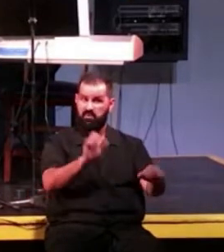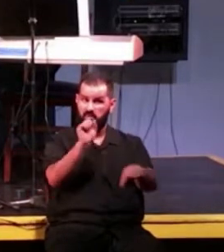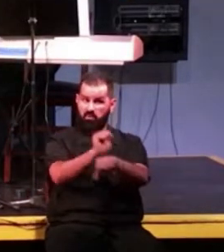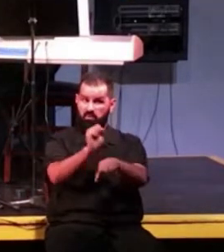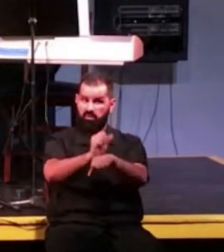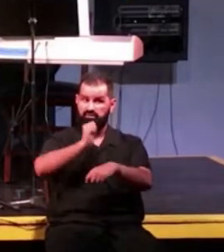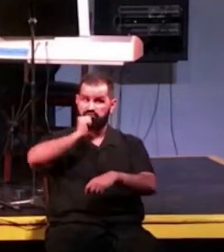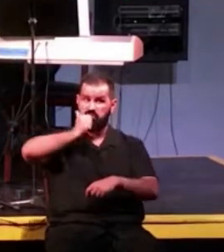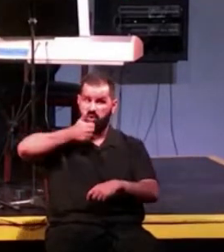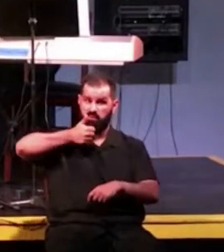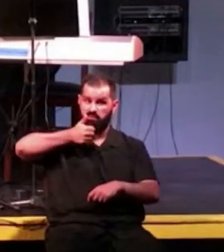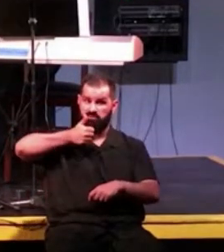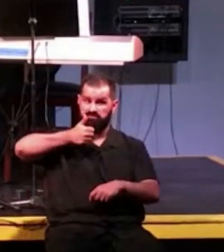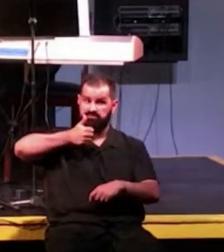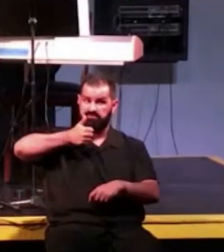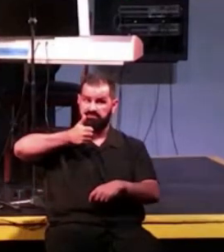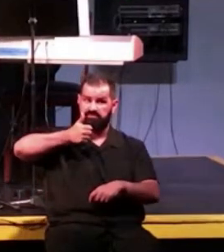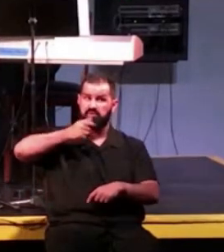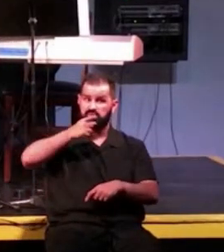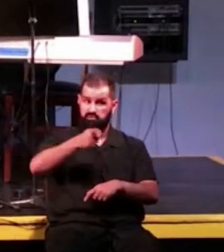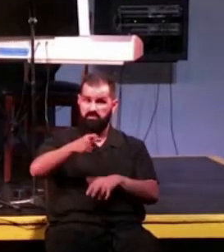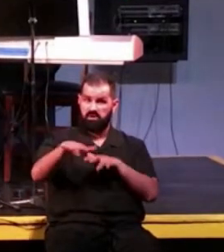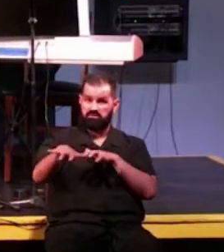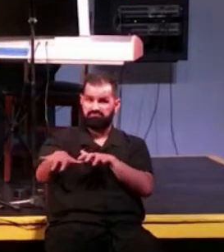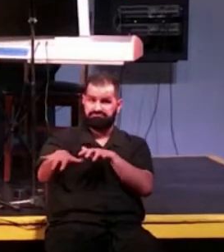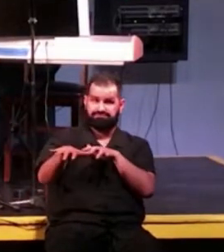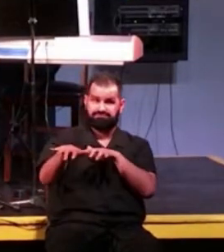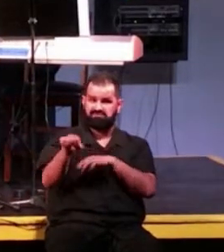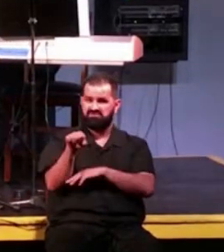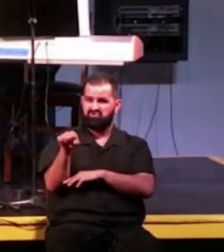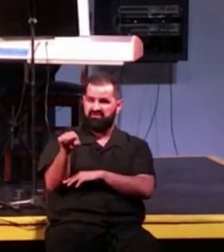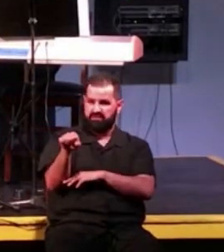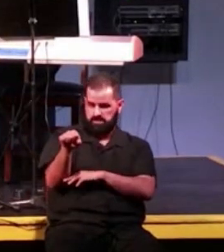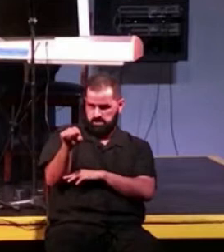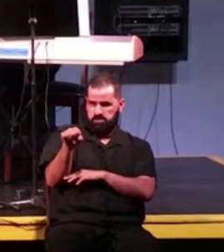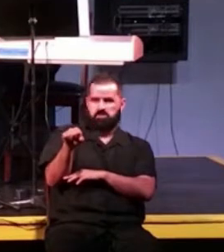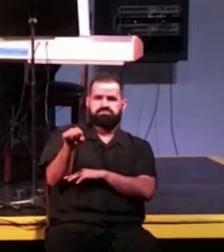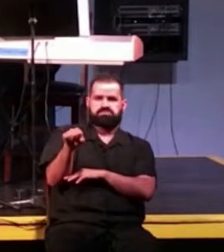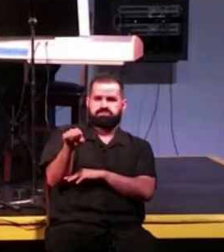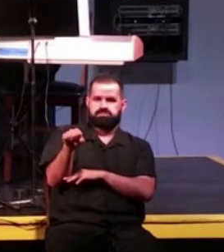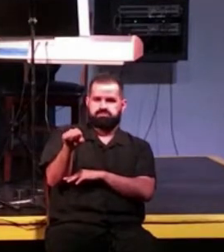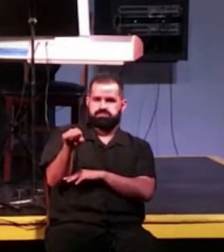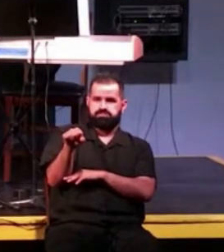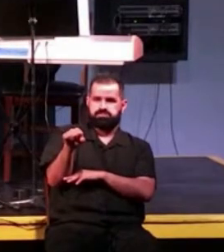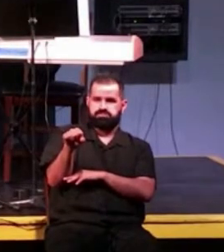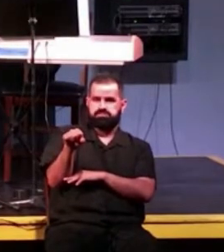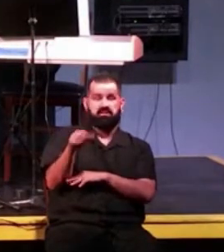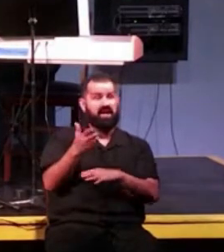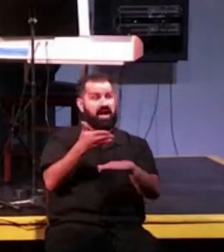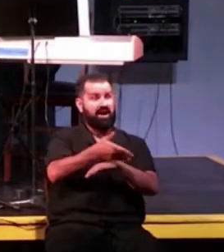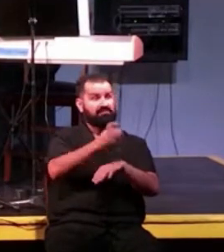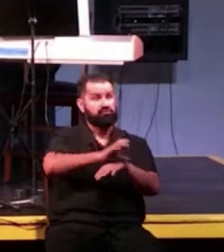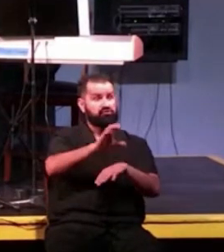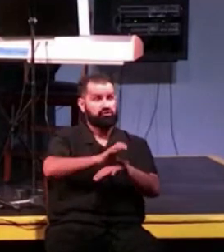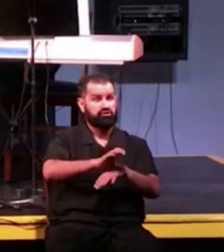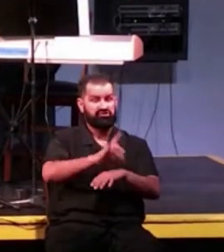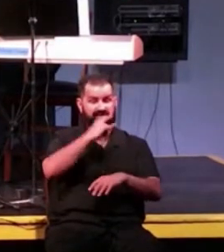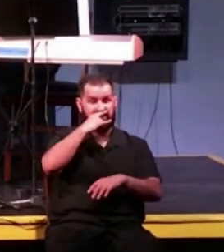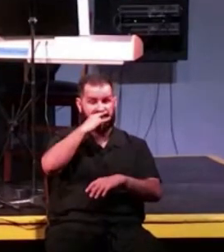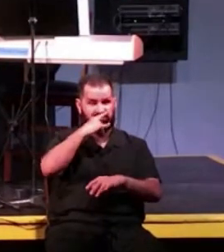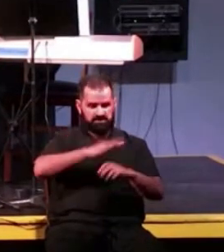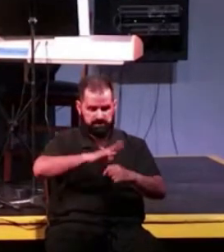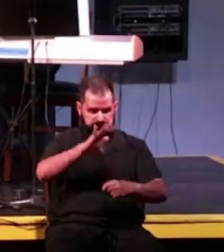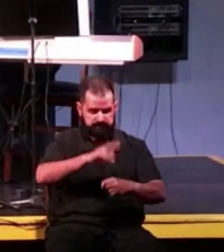tomorrow. You're going to be in traffic tomorrow. You're going to be with your kids after church. You're going to deal with people you don't